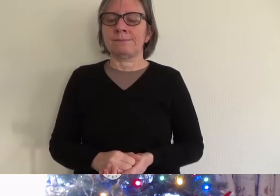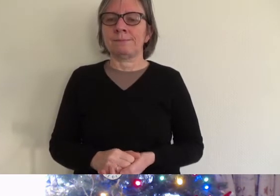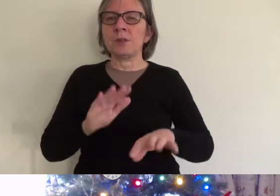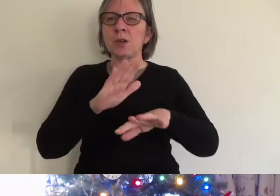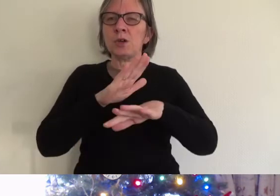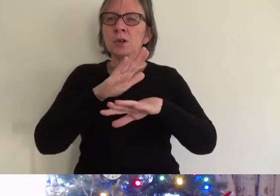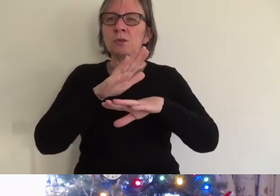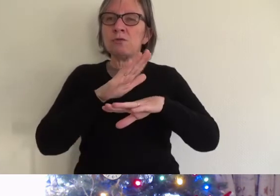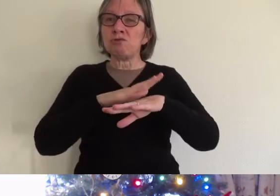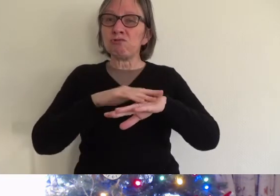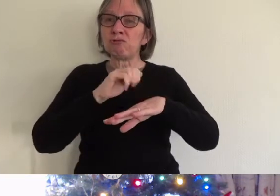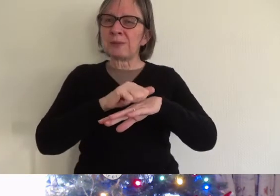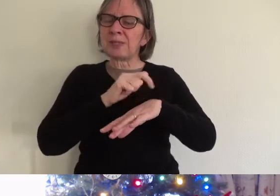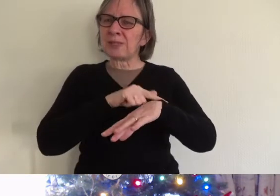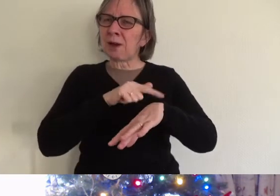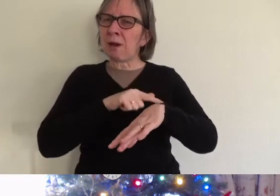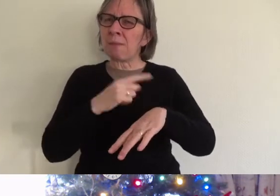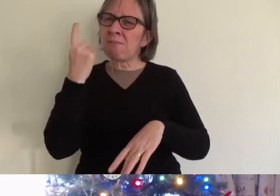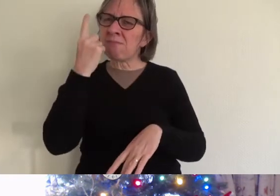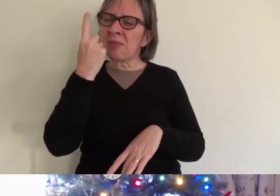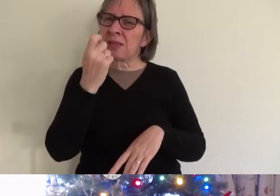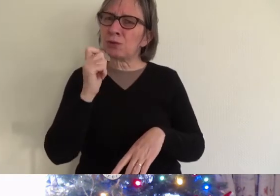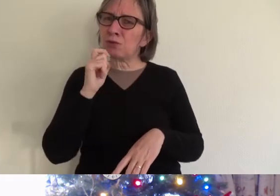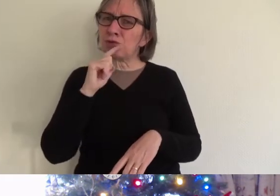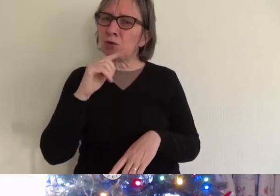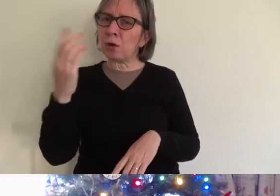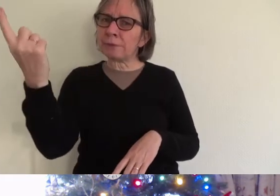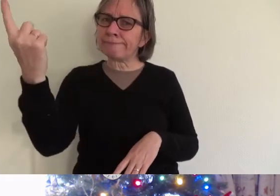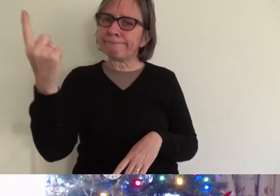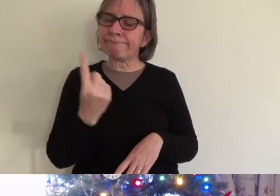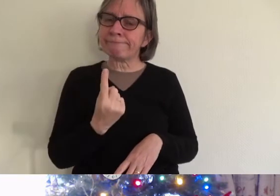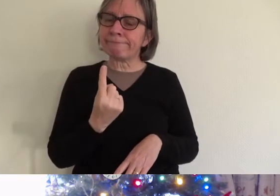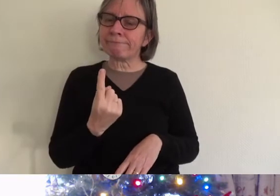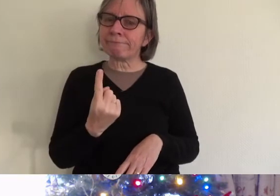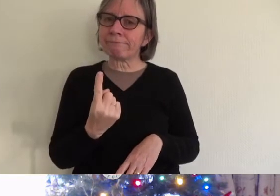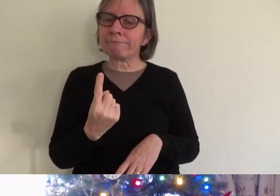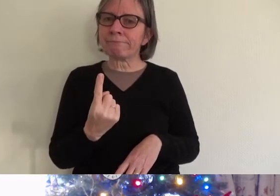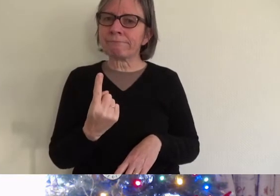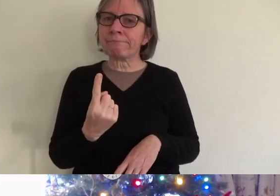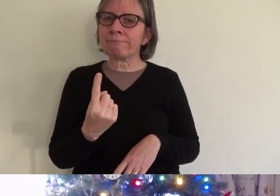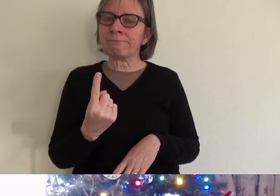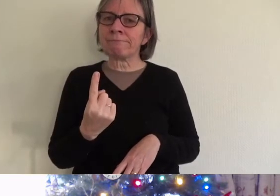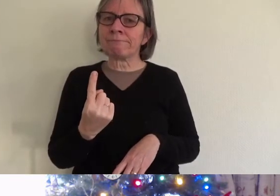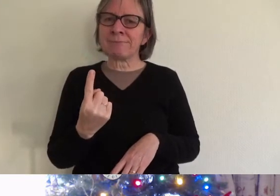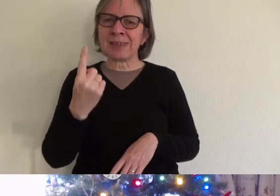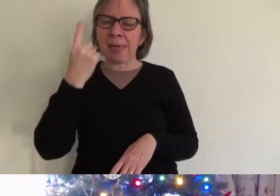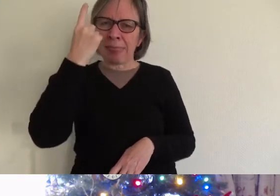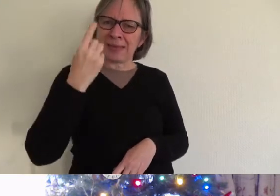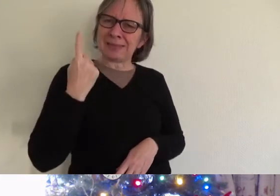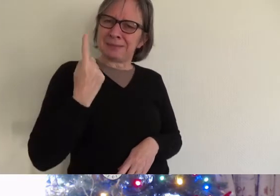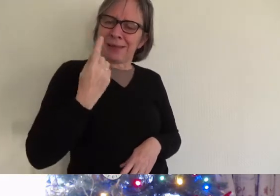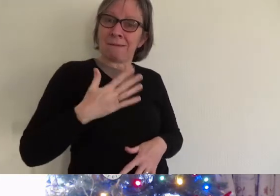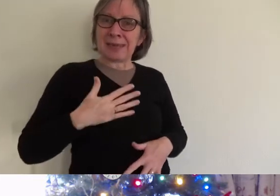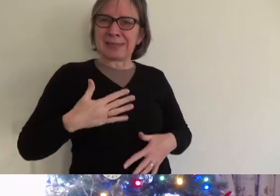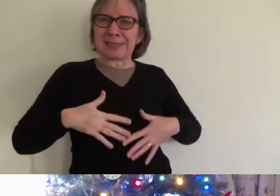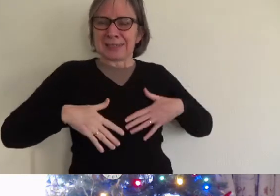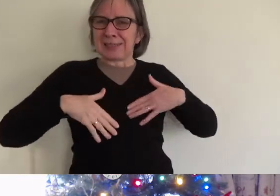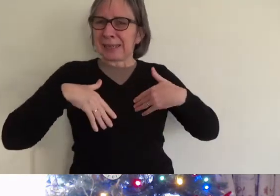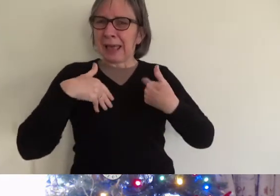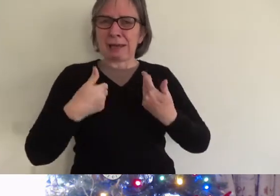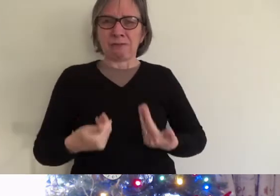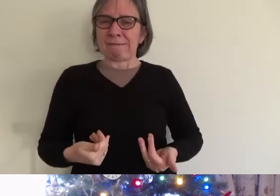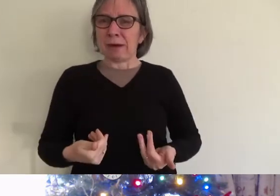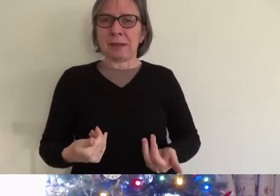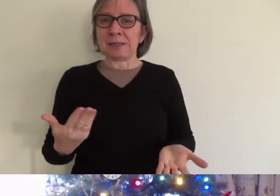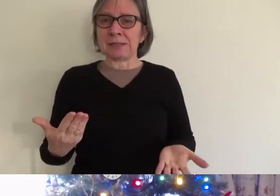And at Christmas time, we think about God sending his only son. And we also think about the sacrifice that God made in doing that, and the